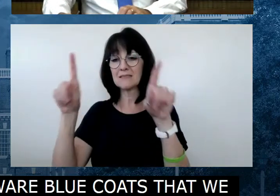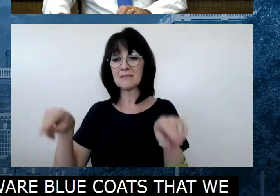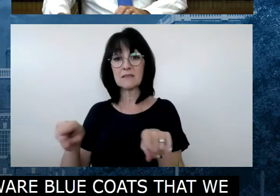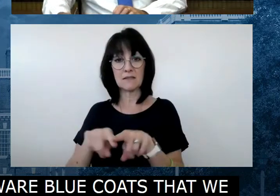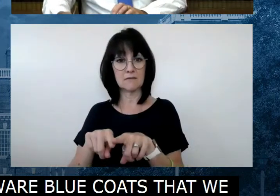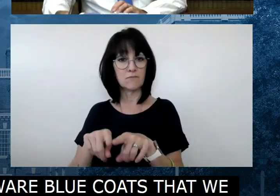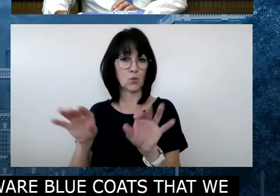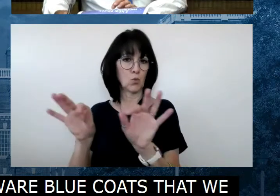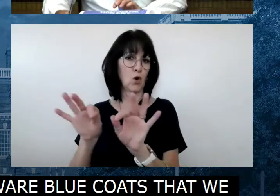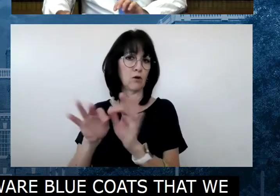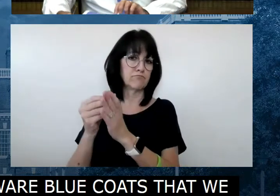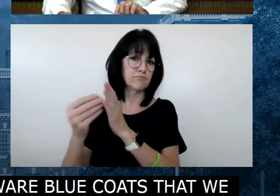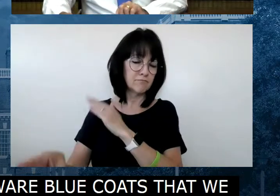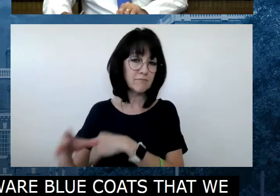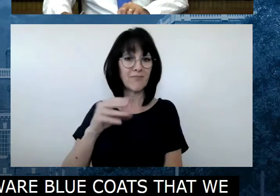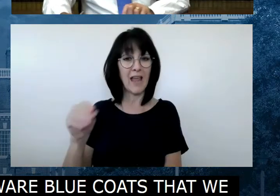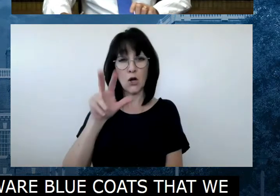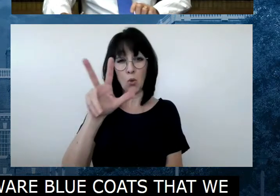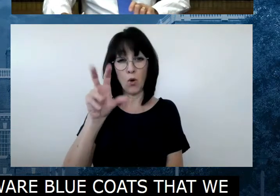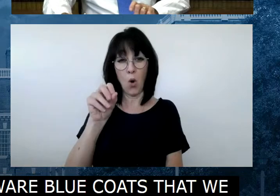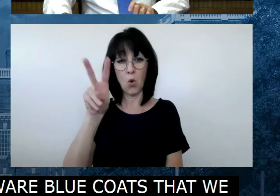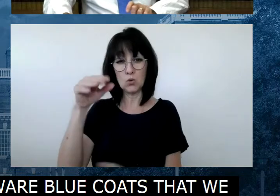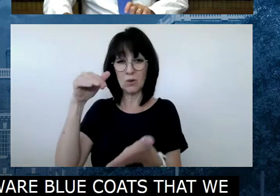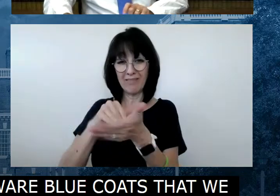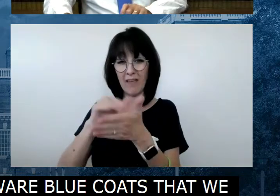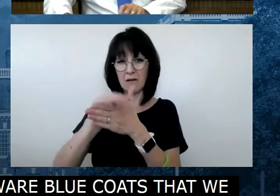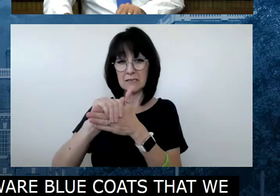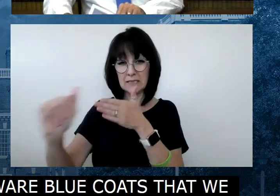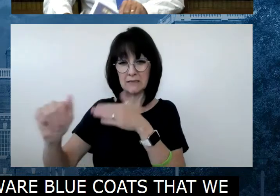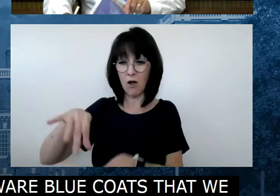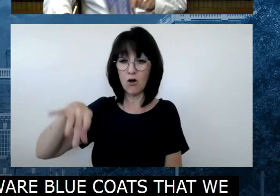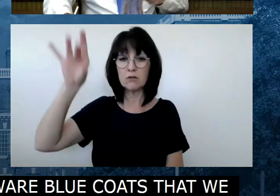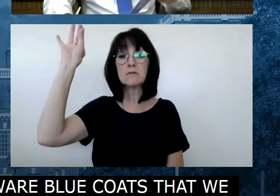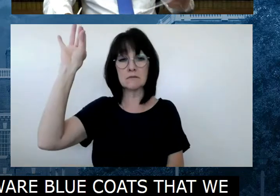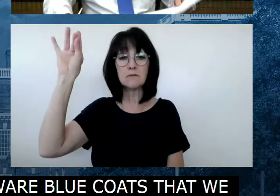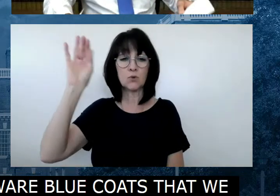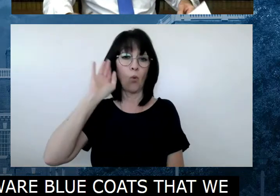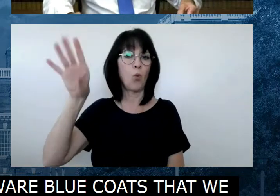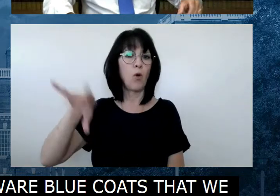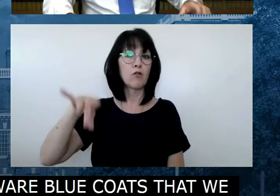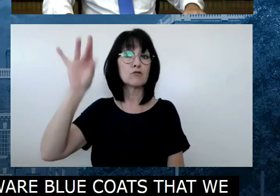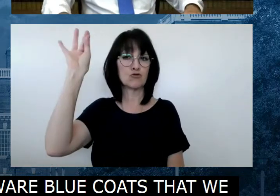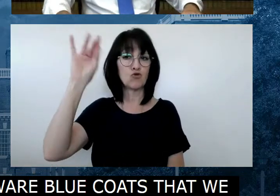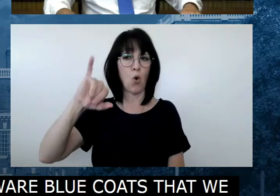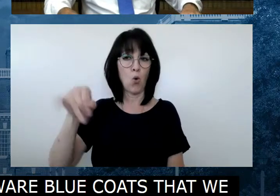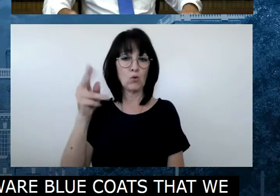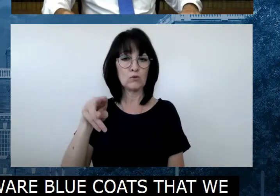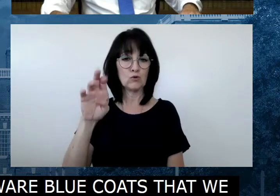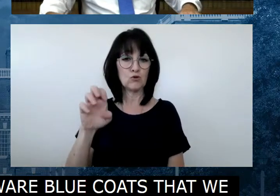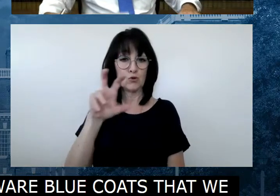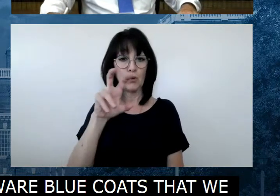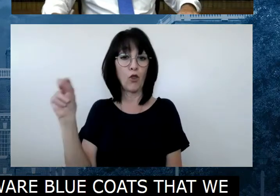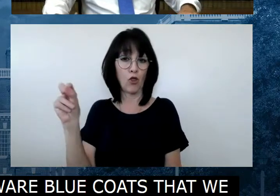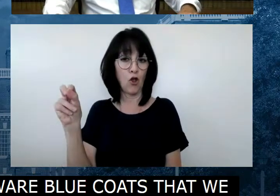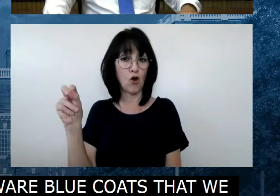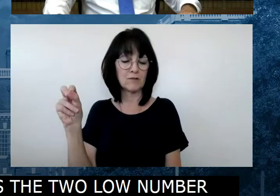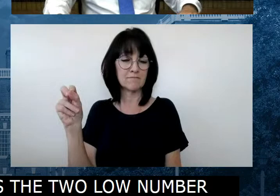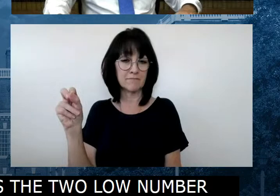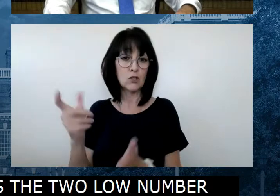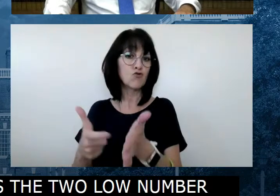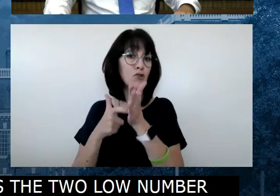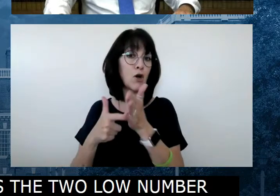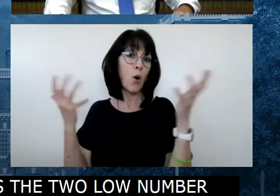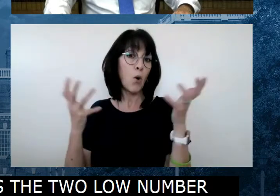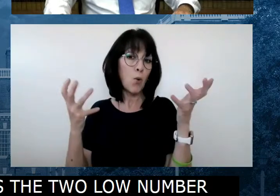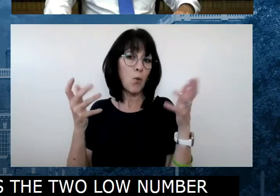$302,000 grand prize ticket to be drawn on June the 30th. You need to get vaccinated today so